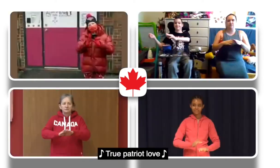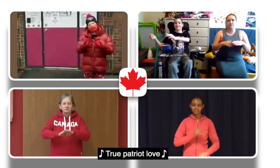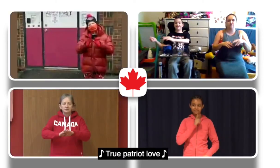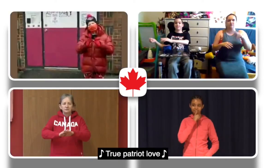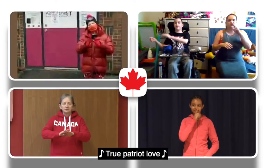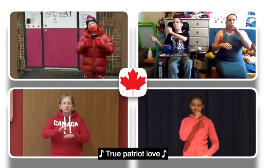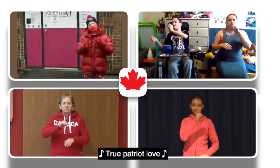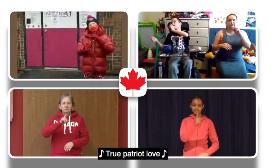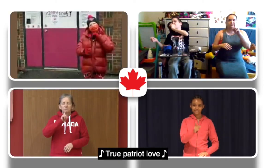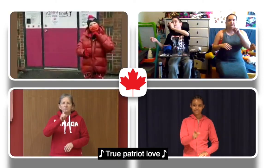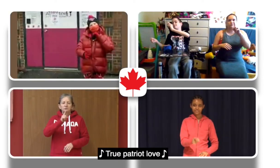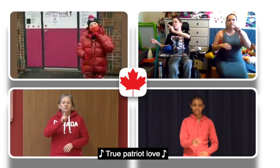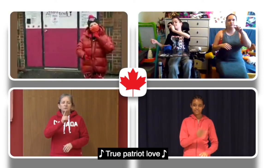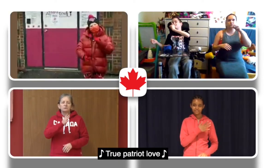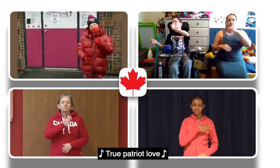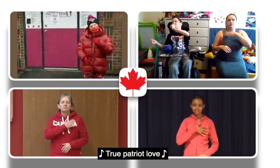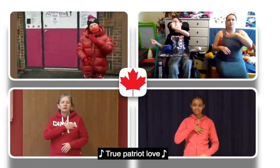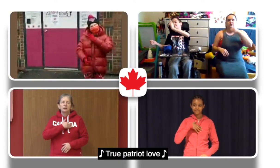land, true